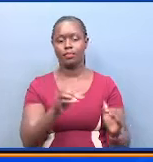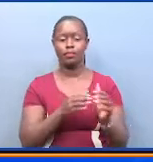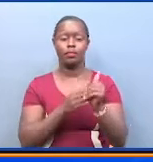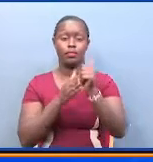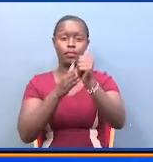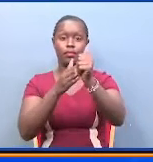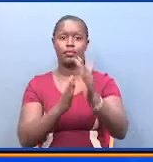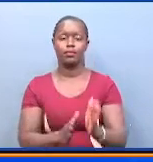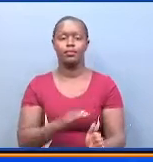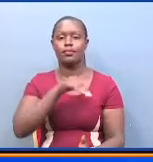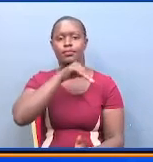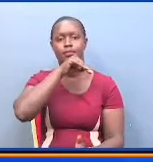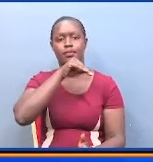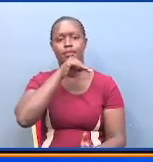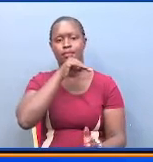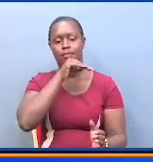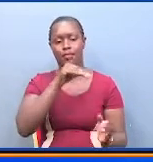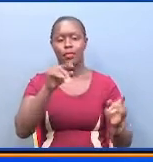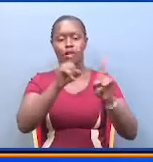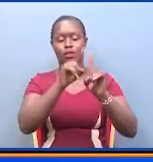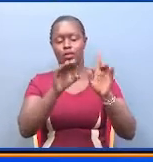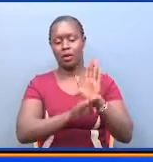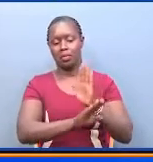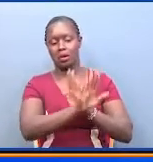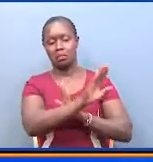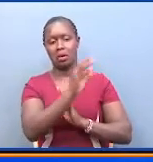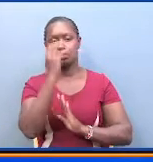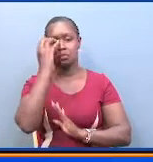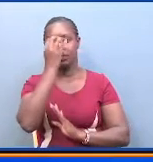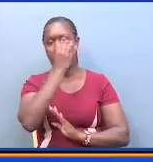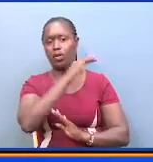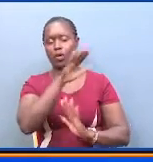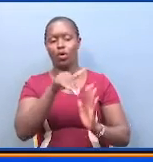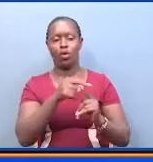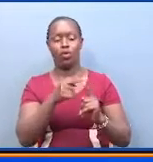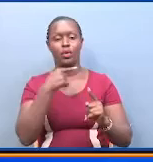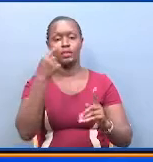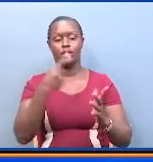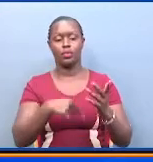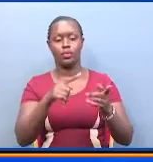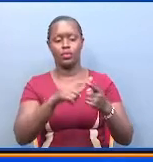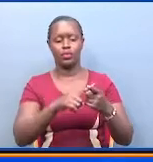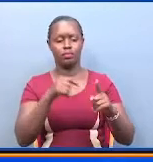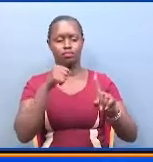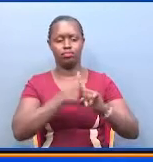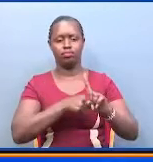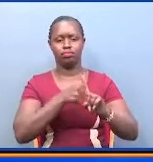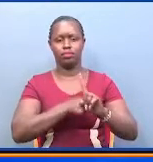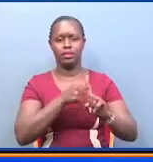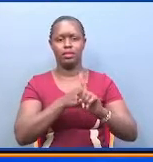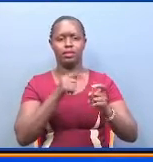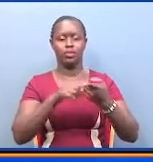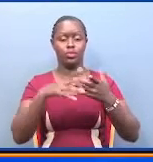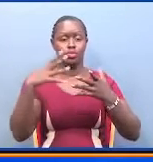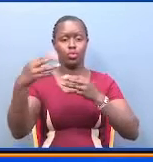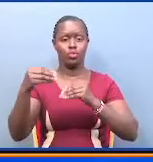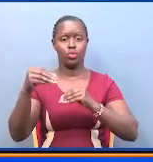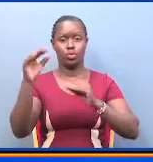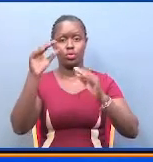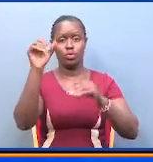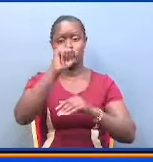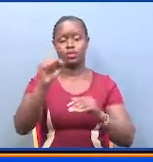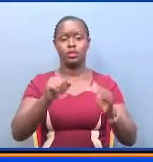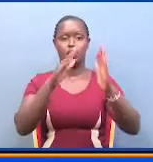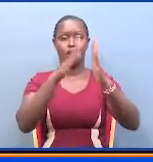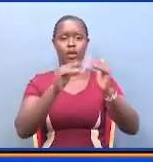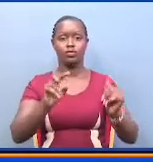bearer Raila Odinga and his running mate Martha Karua are intensifying their road to State House, traversing at least two counties every day